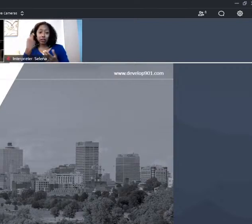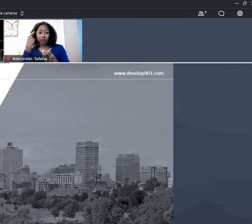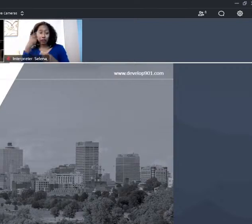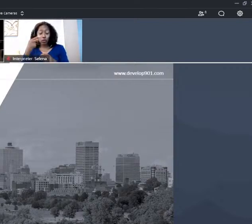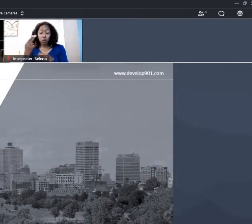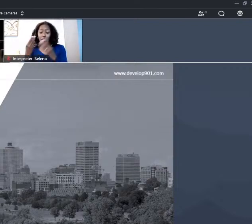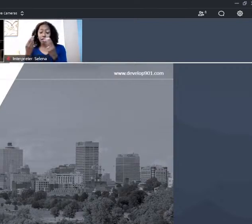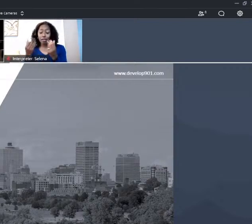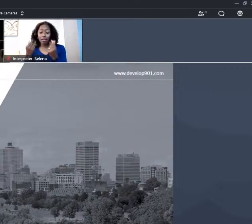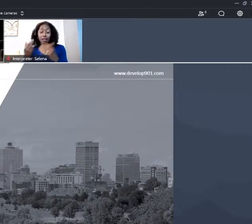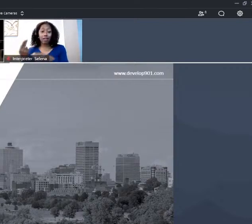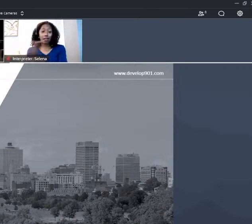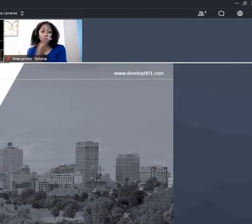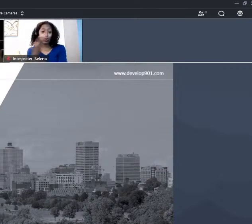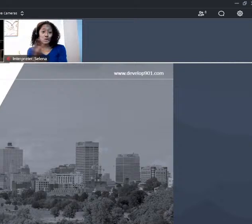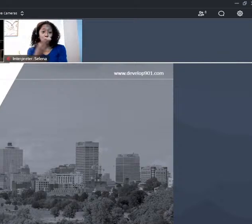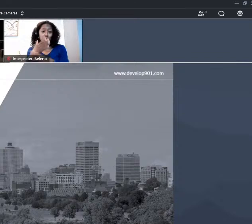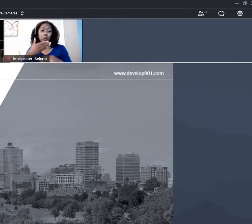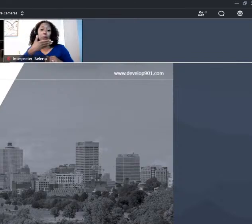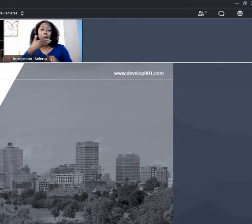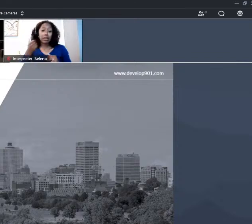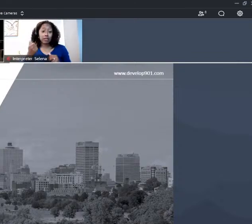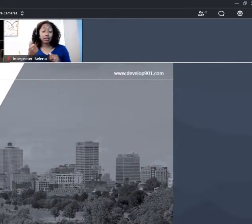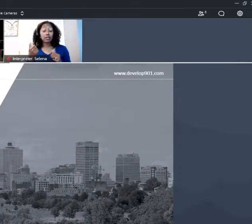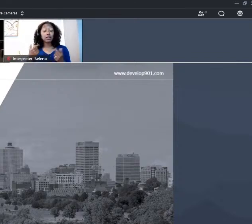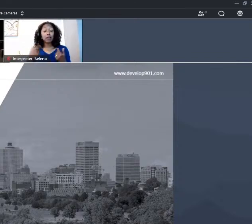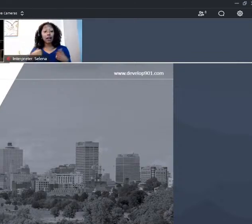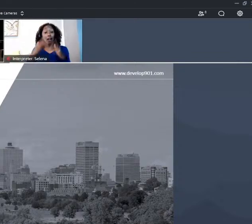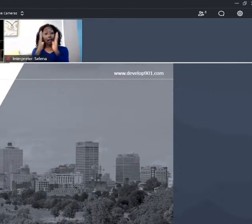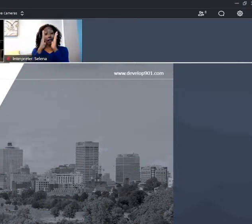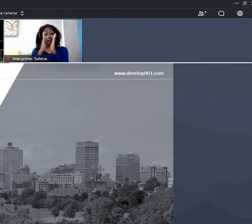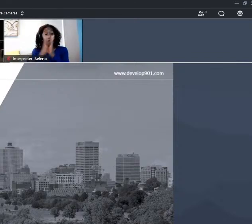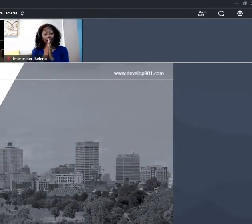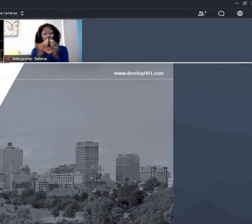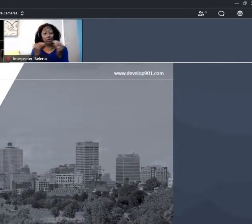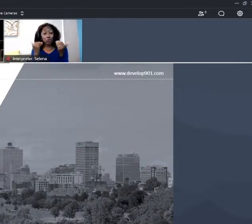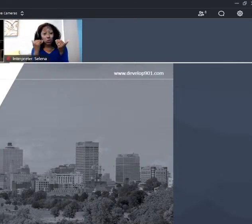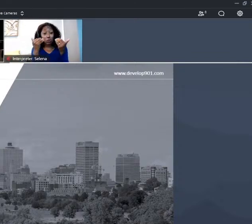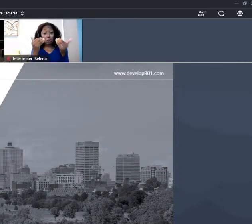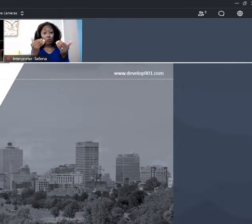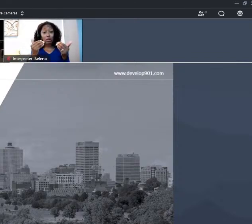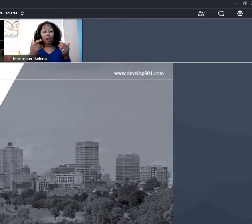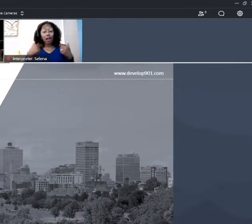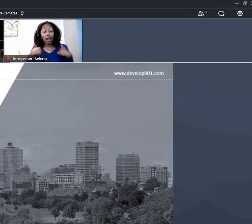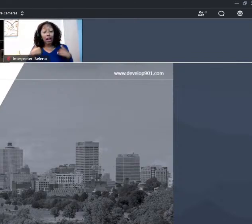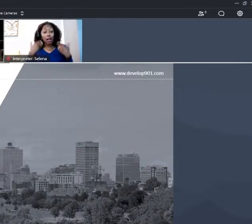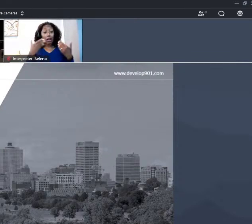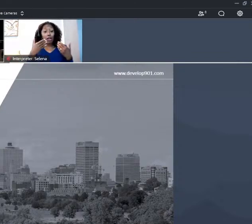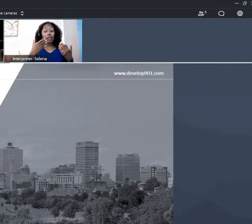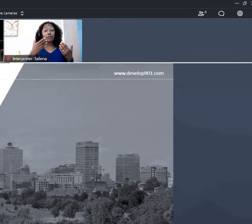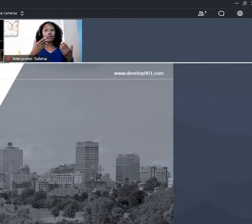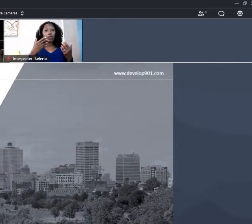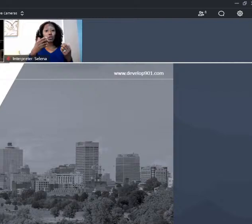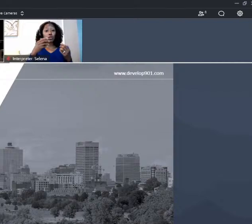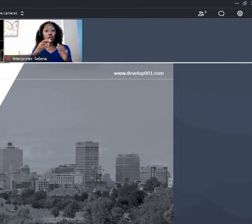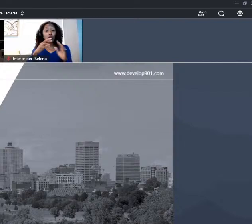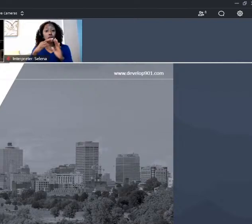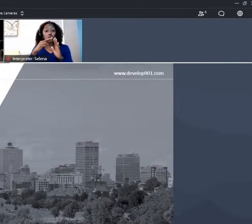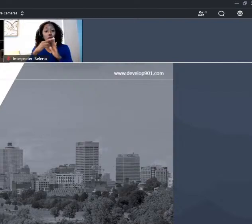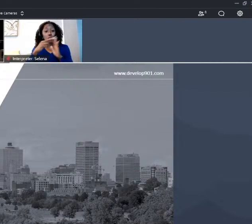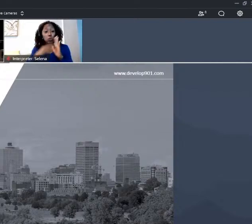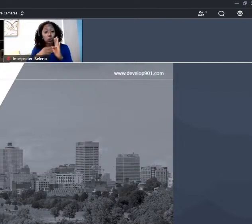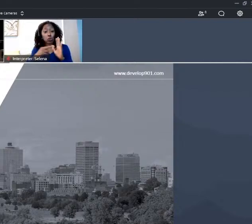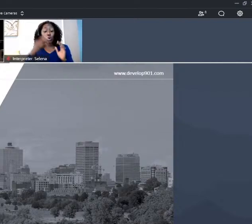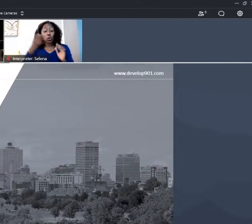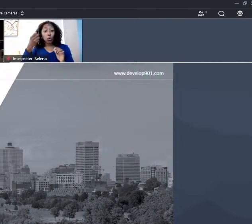is that we move forward, and I'll be moving to suspend the rules to bring